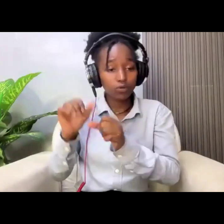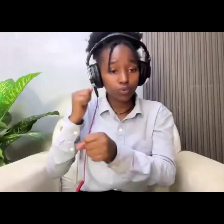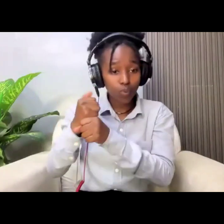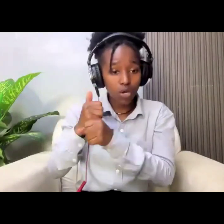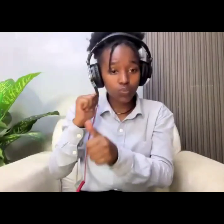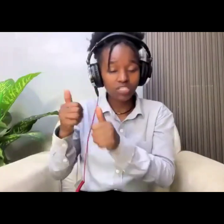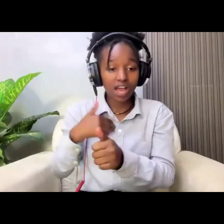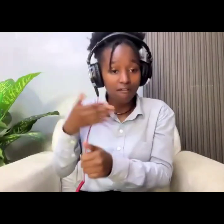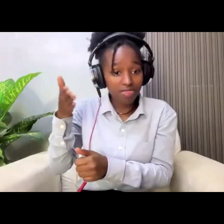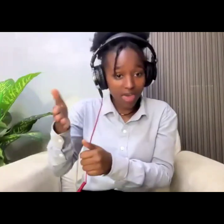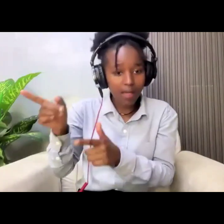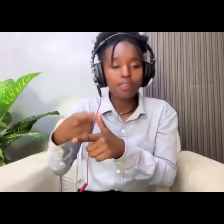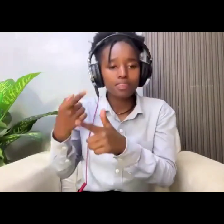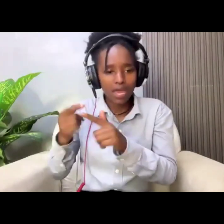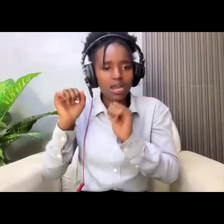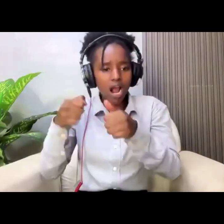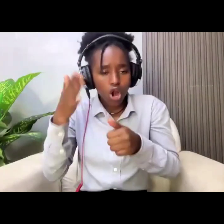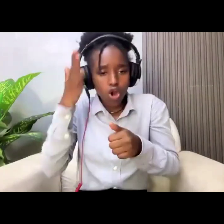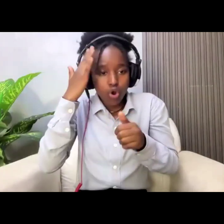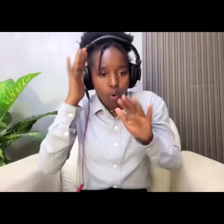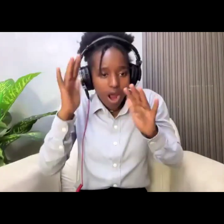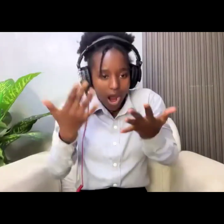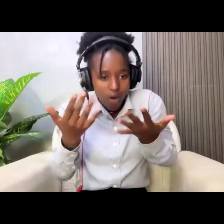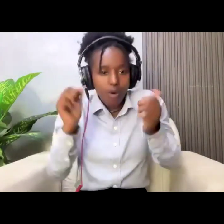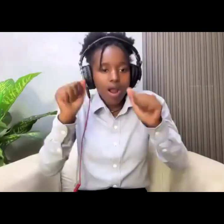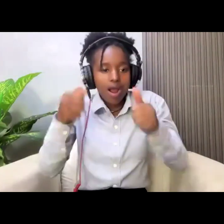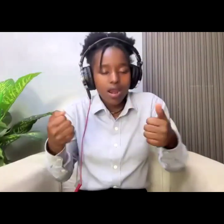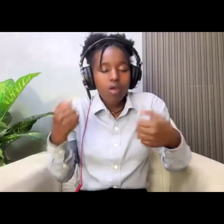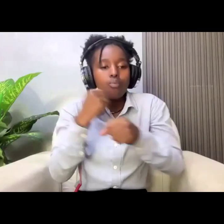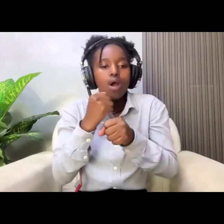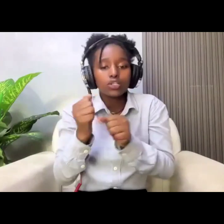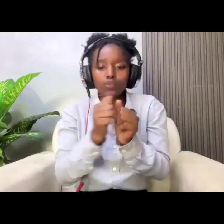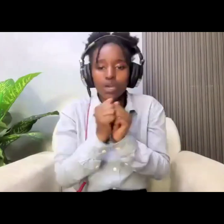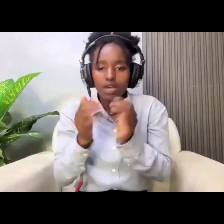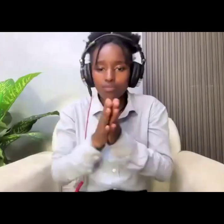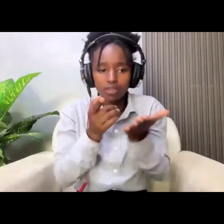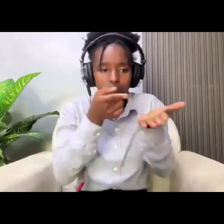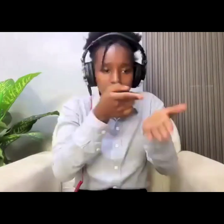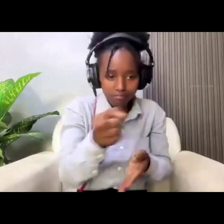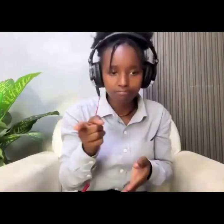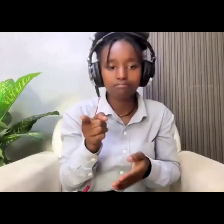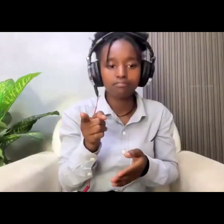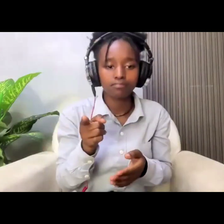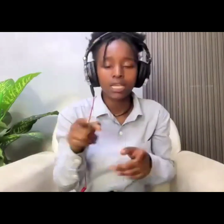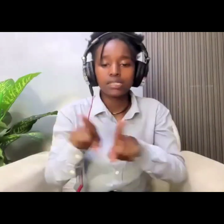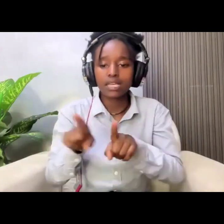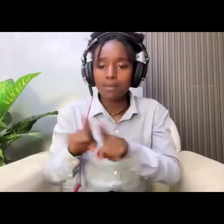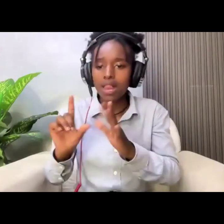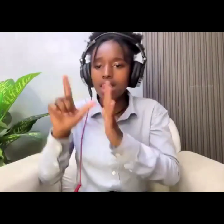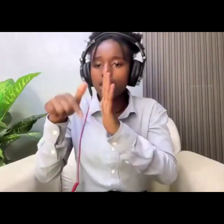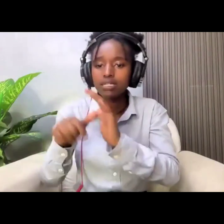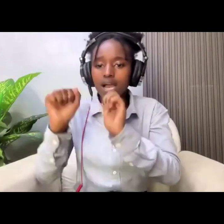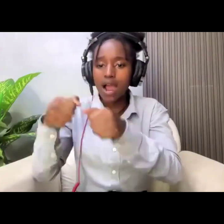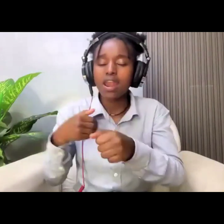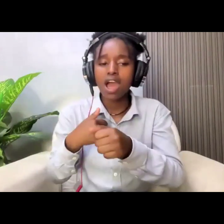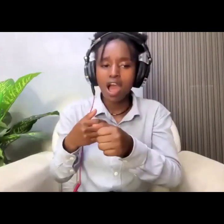with this development to have an inclusive